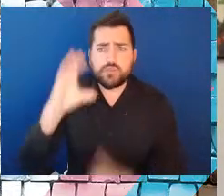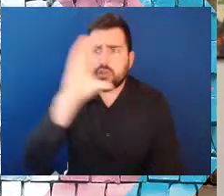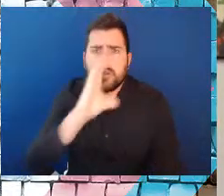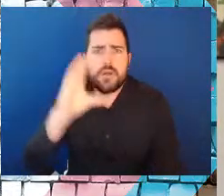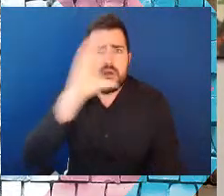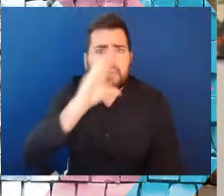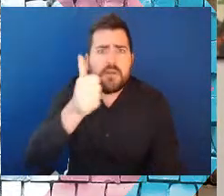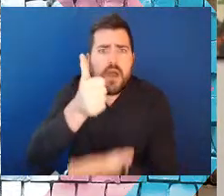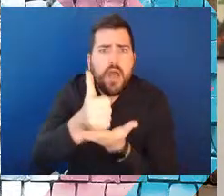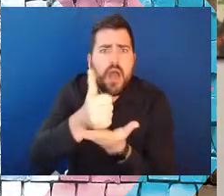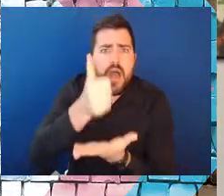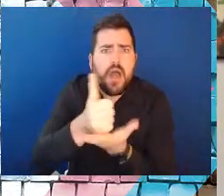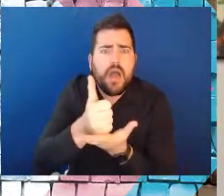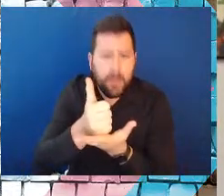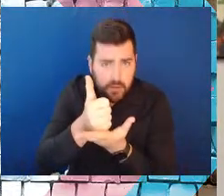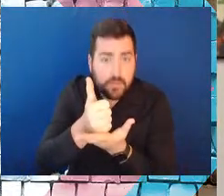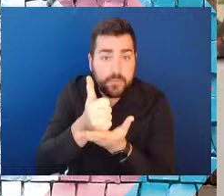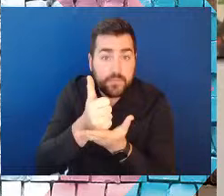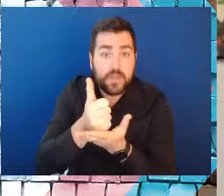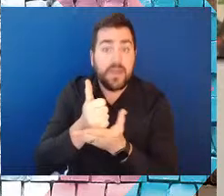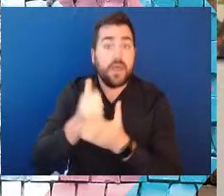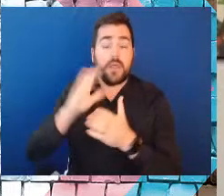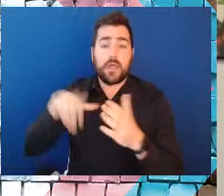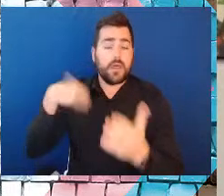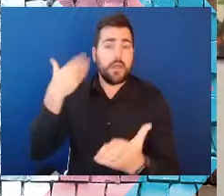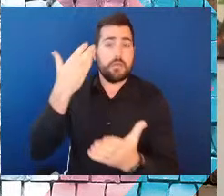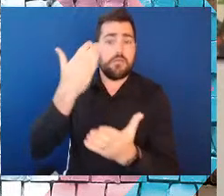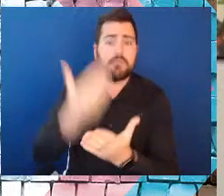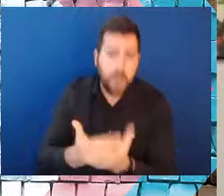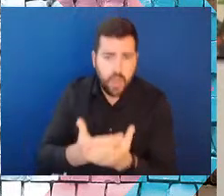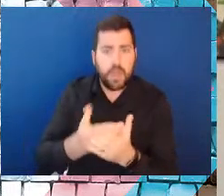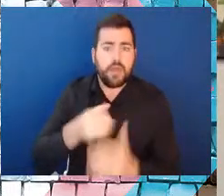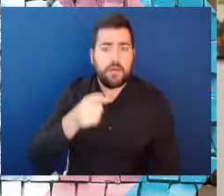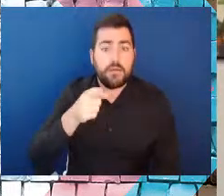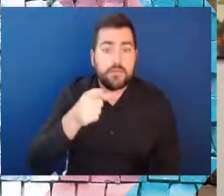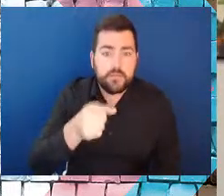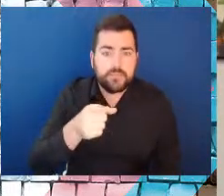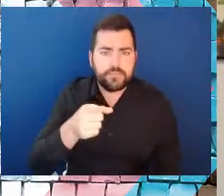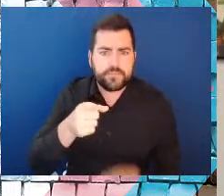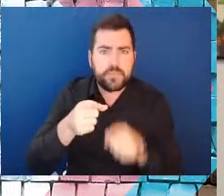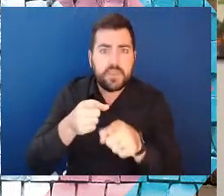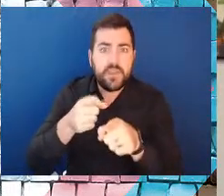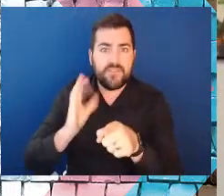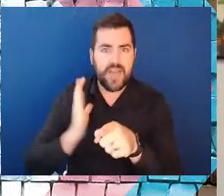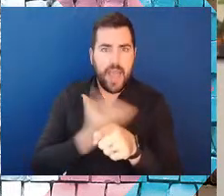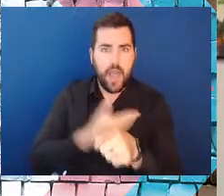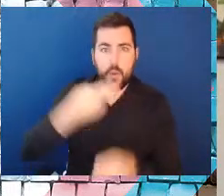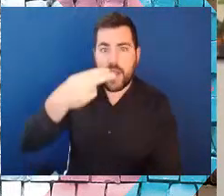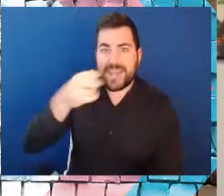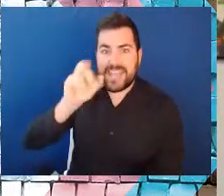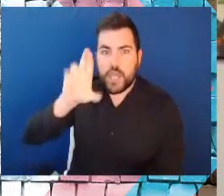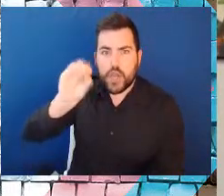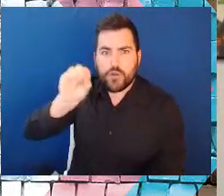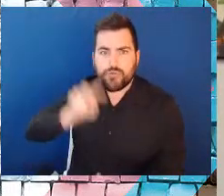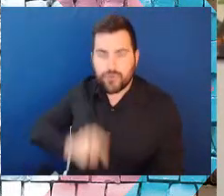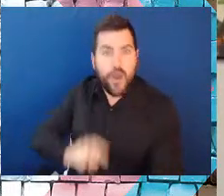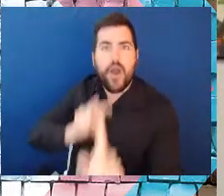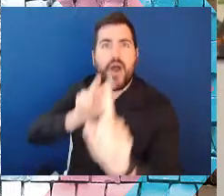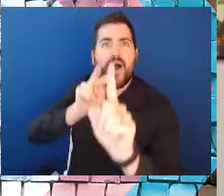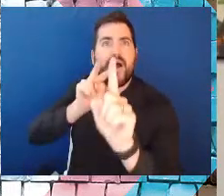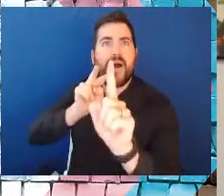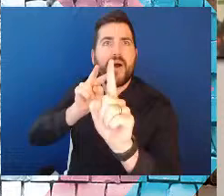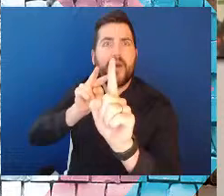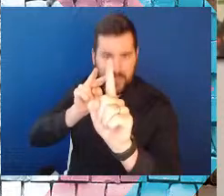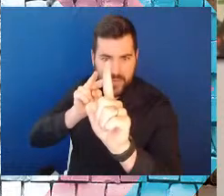water. And they stumbled upon the hero of our story and the hero of Kids